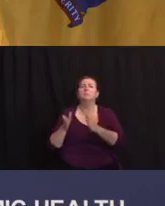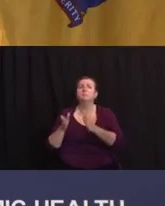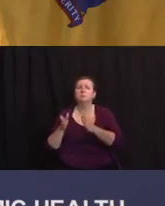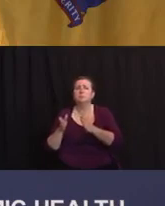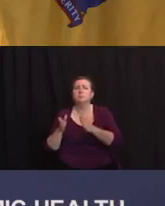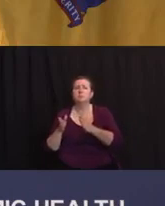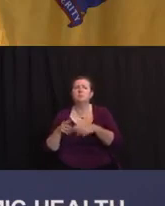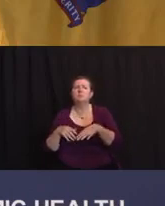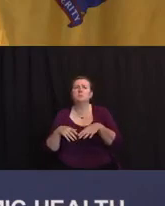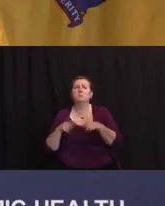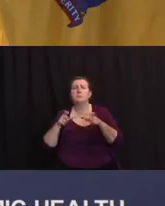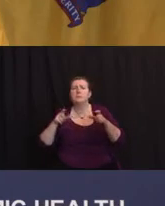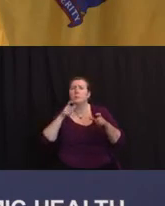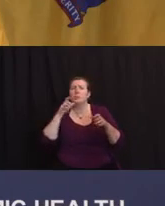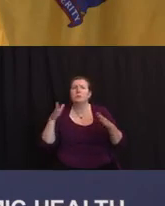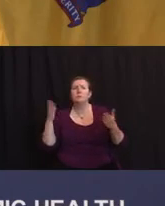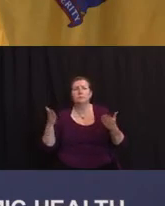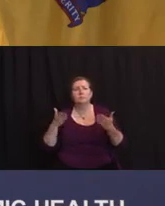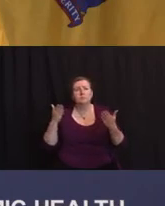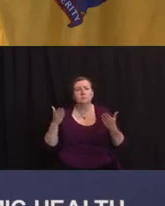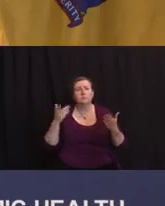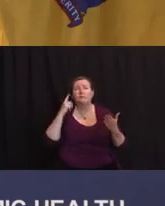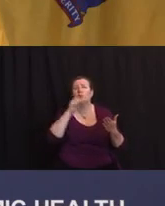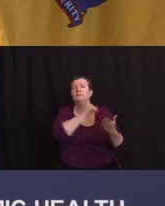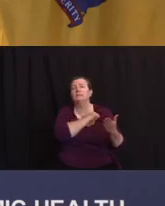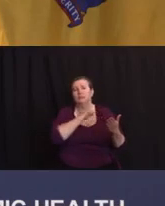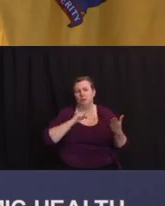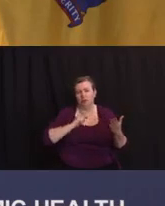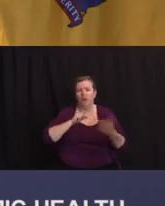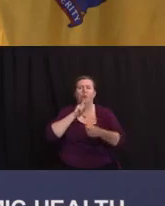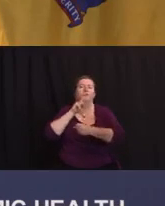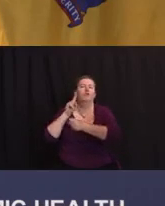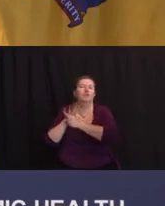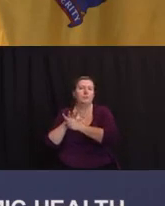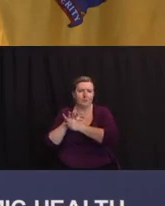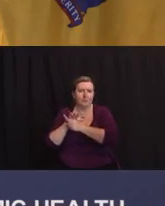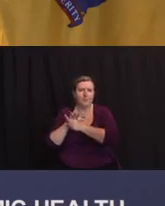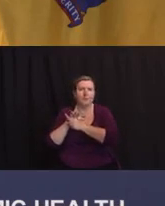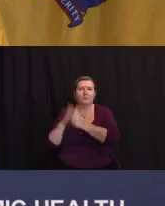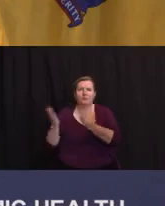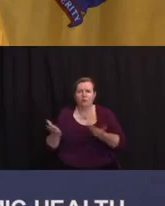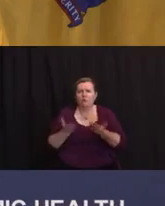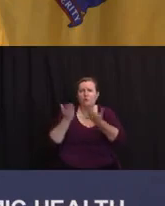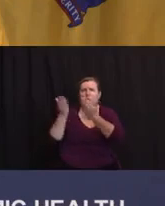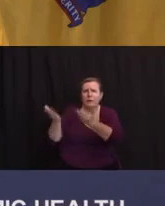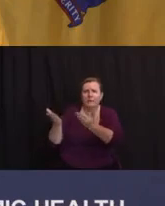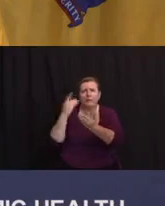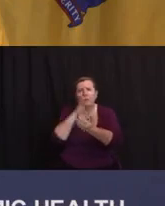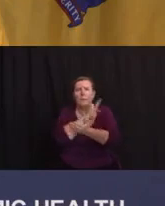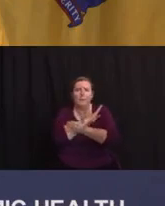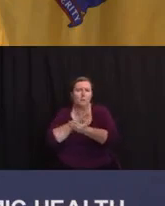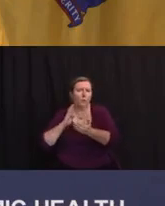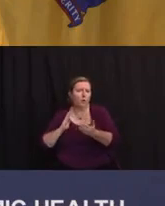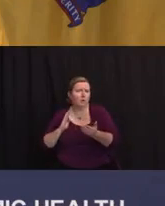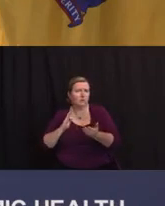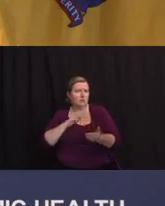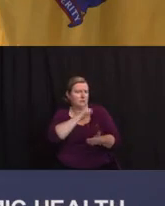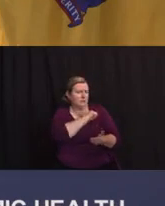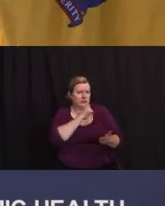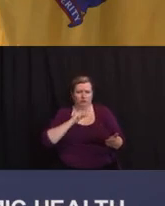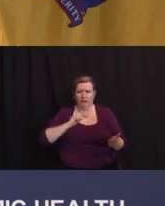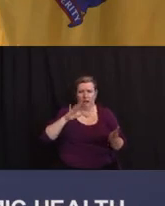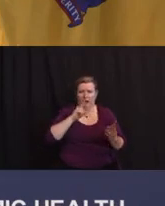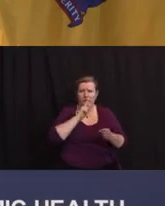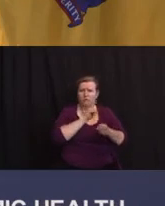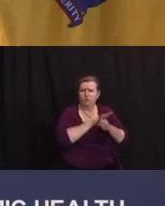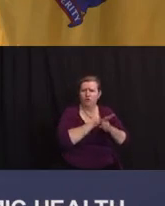Senate confirmation are stalled, many for a long time and some for a year and a half. Do you think the Senate should come back into session before November to act